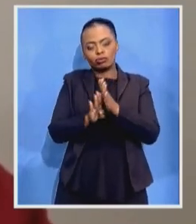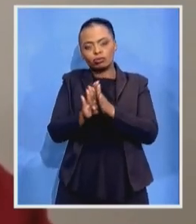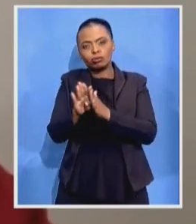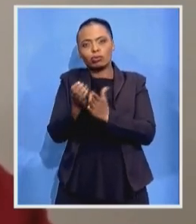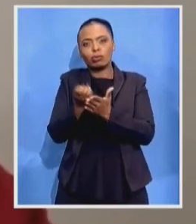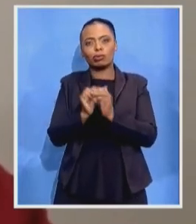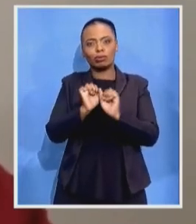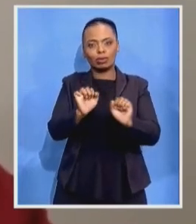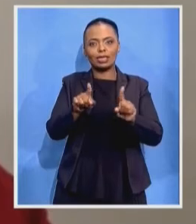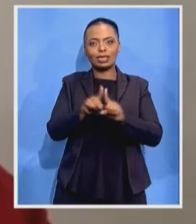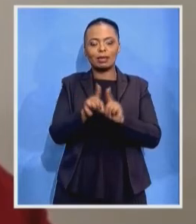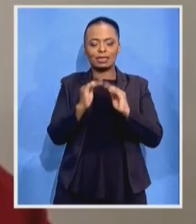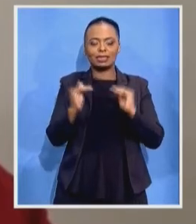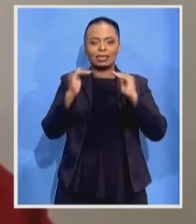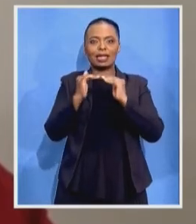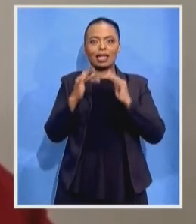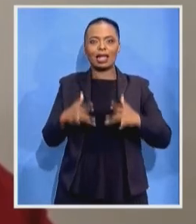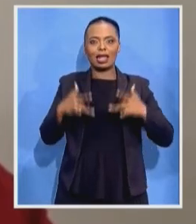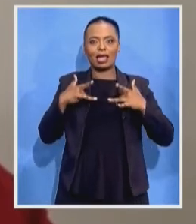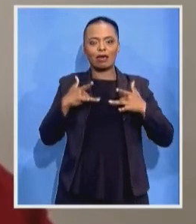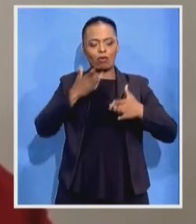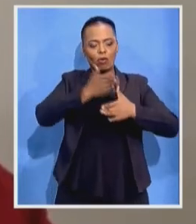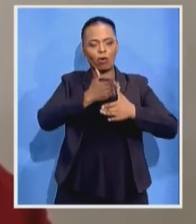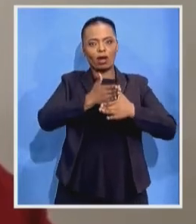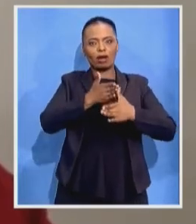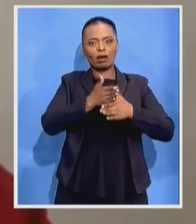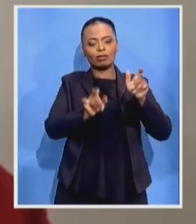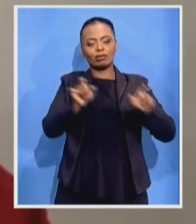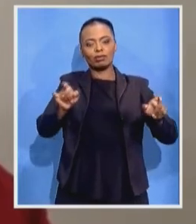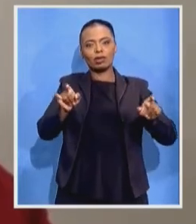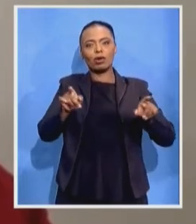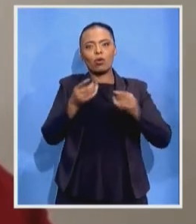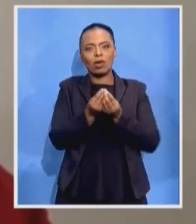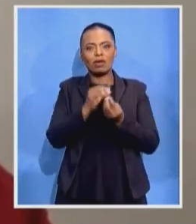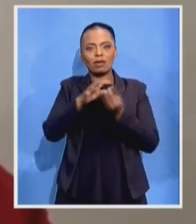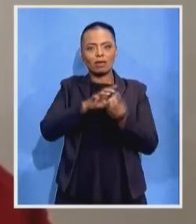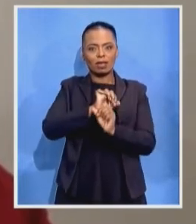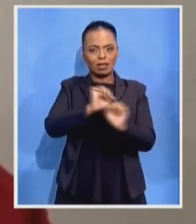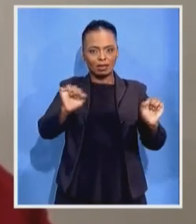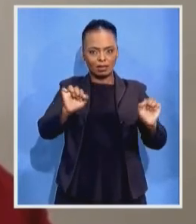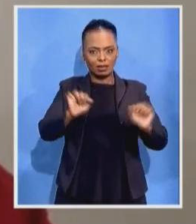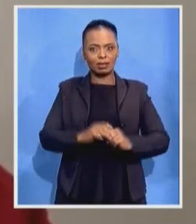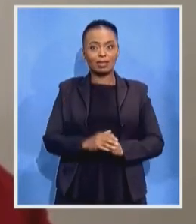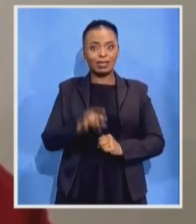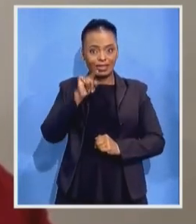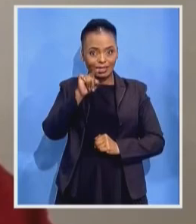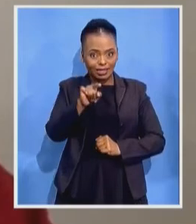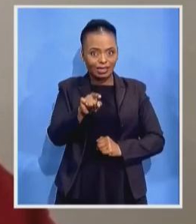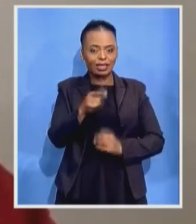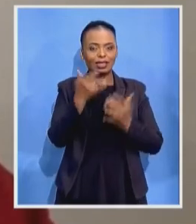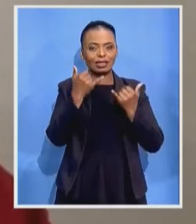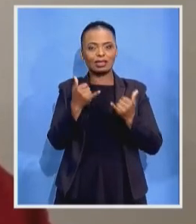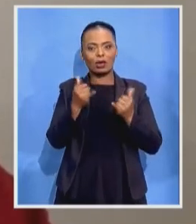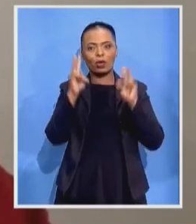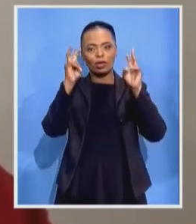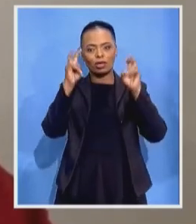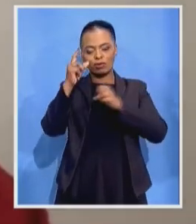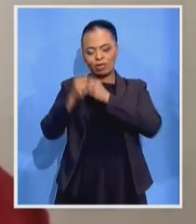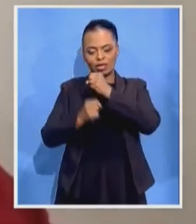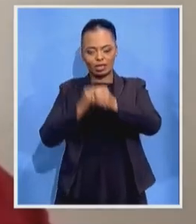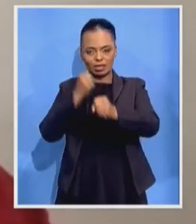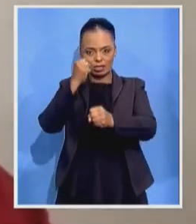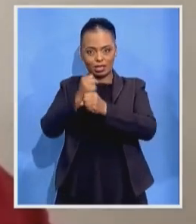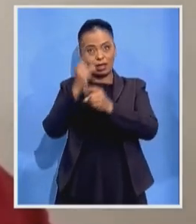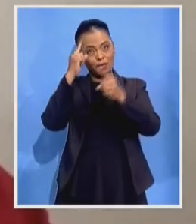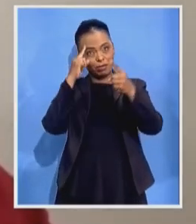families, and the community. This underlines our theme for next year: put people before